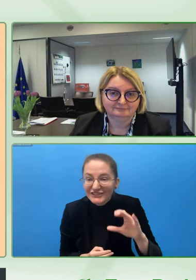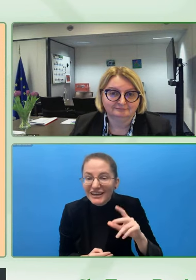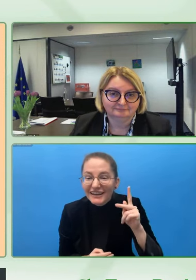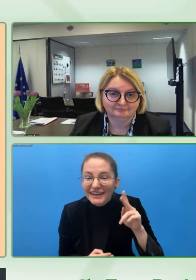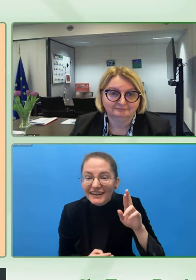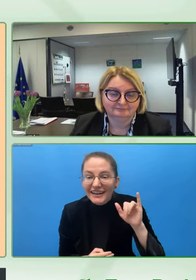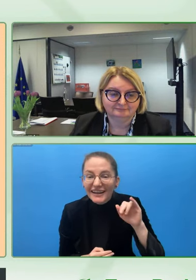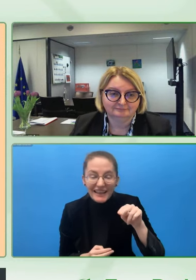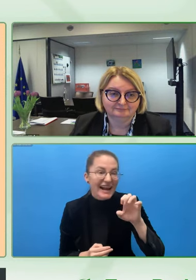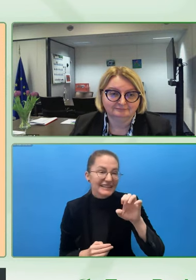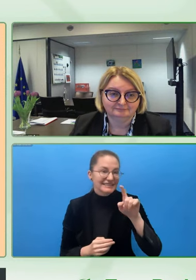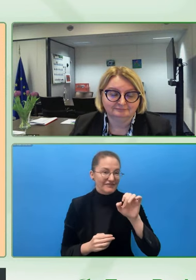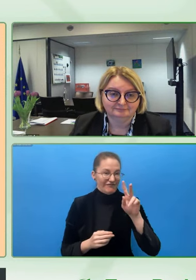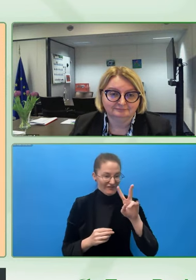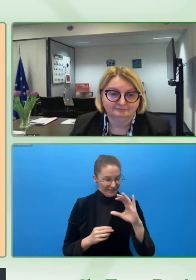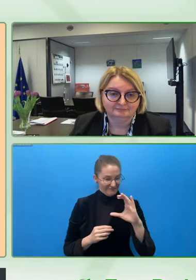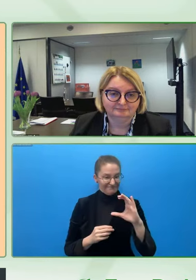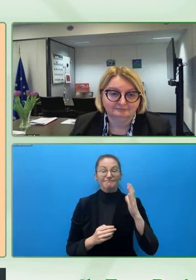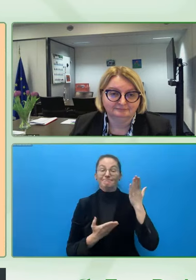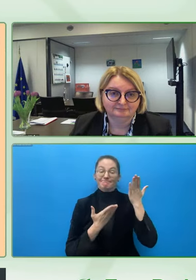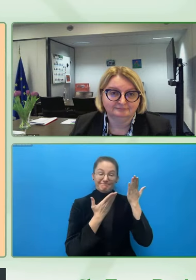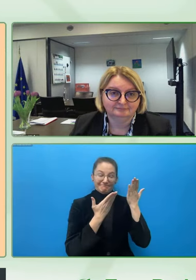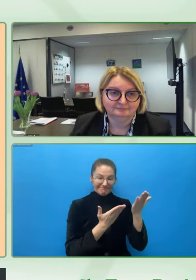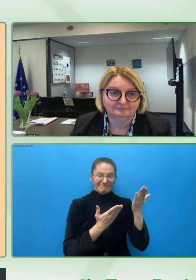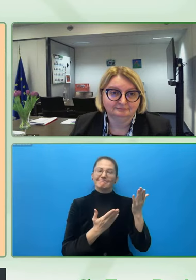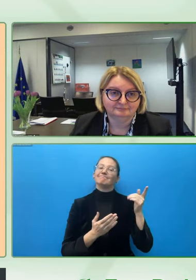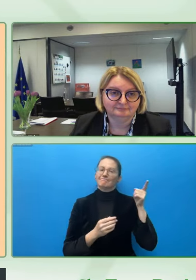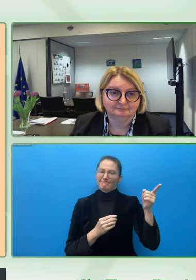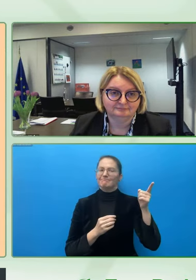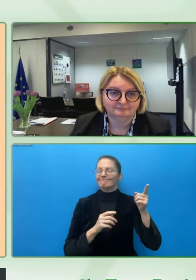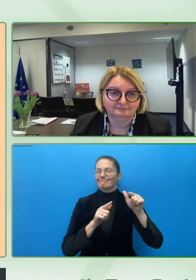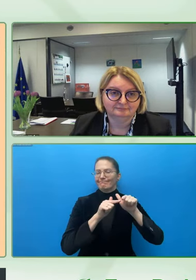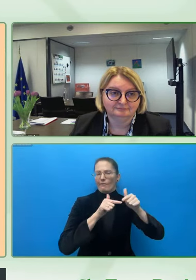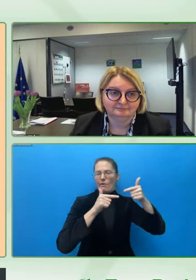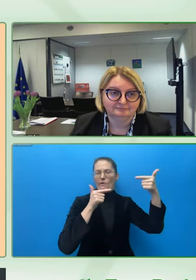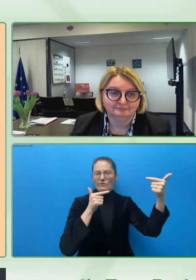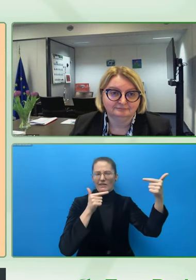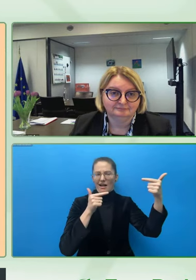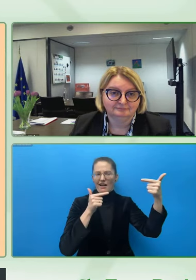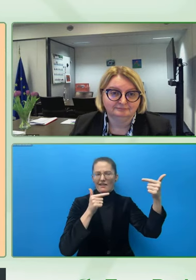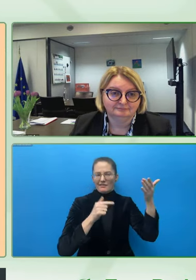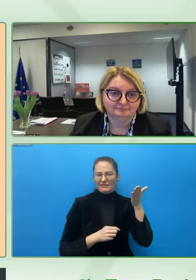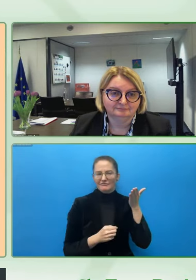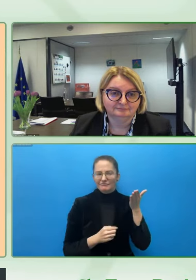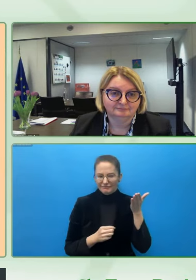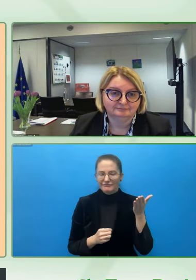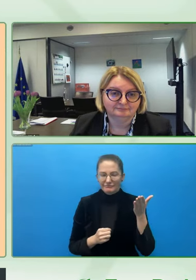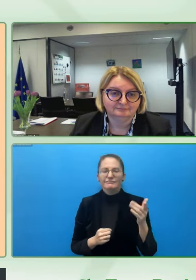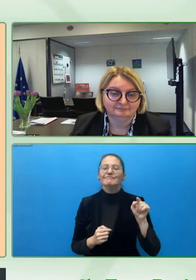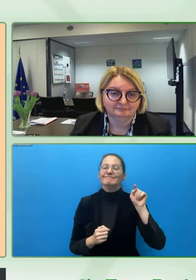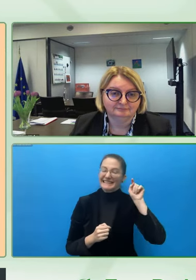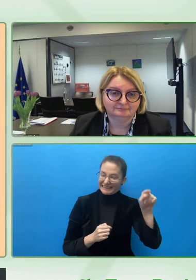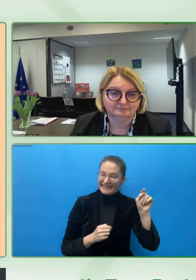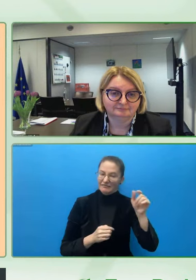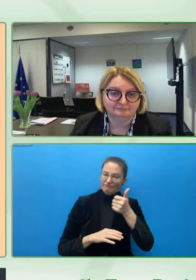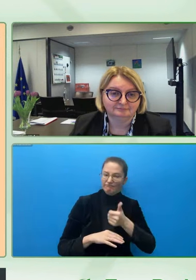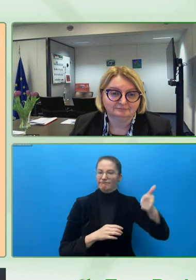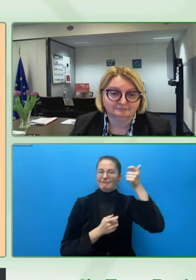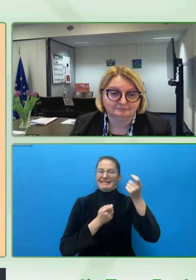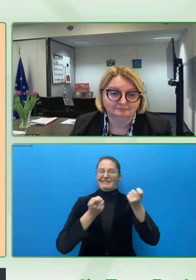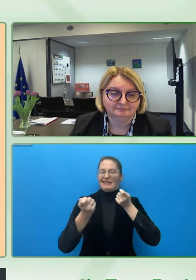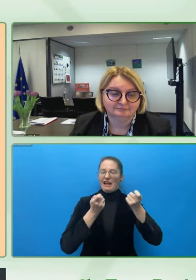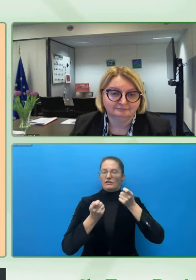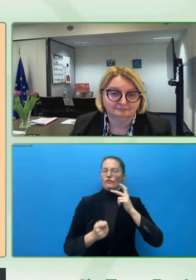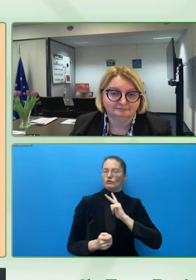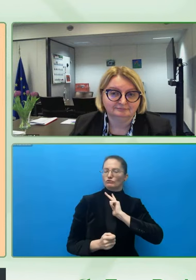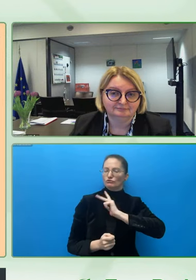Inclusion. And since September 2018, she's a Director for Social Affairs. Her area of activity